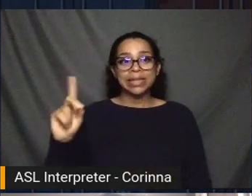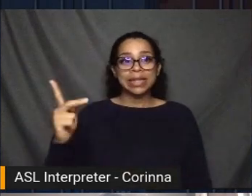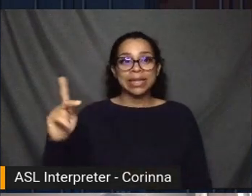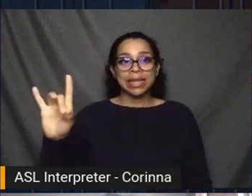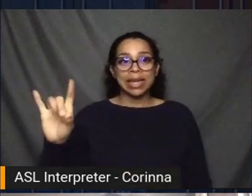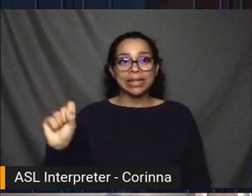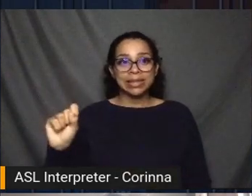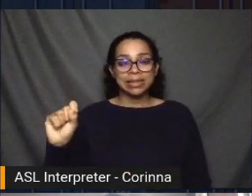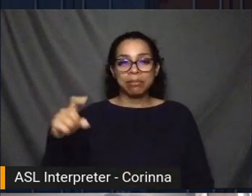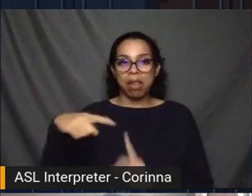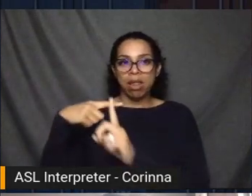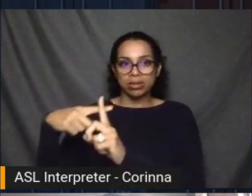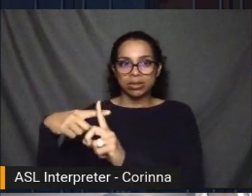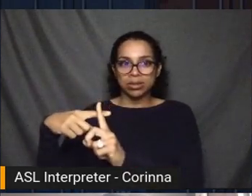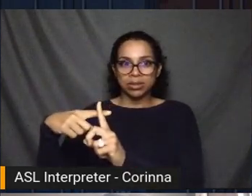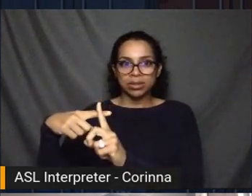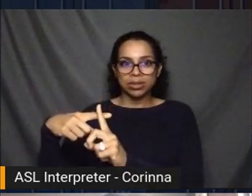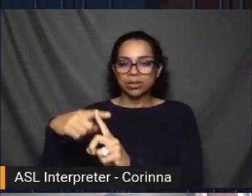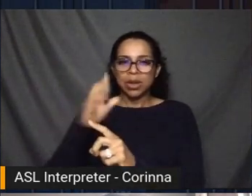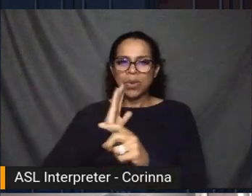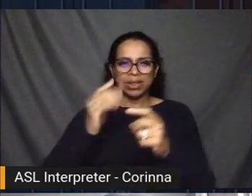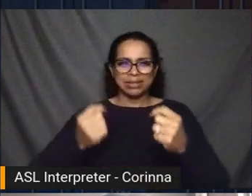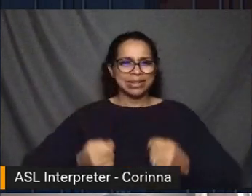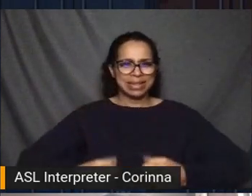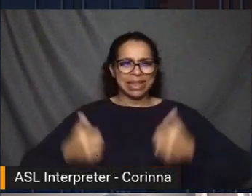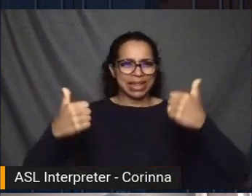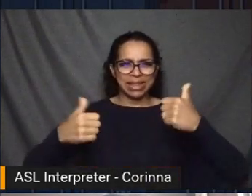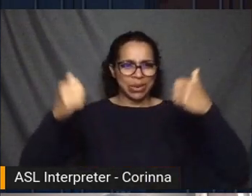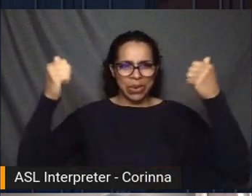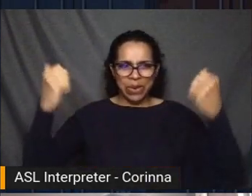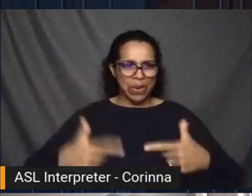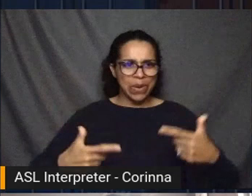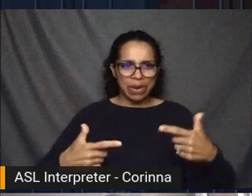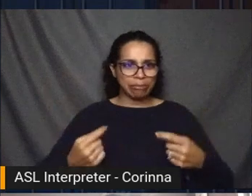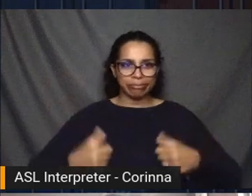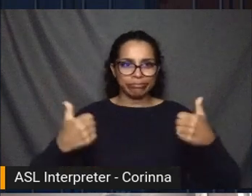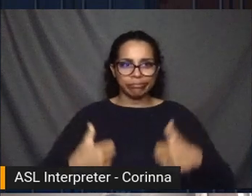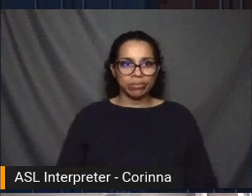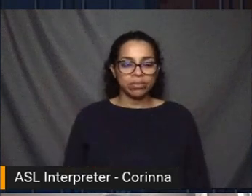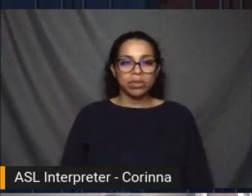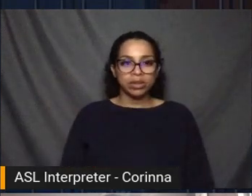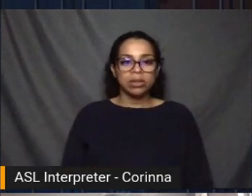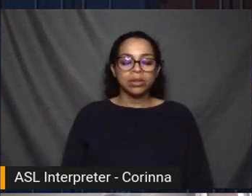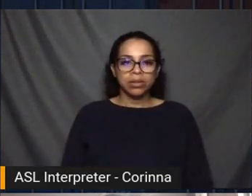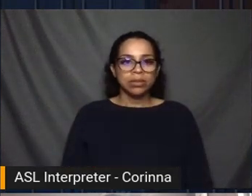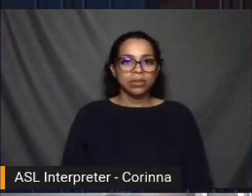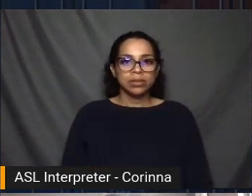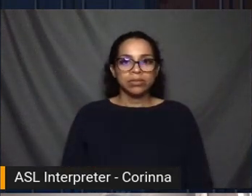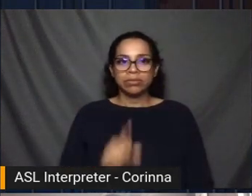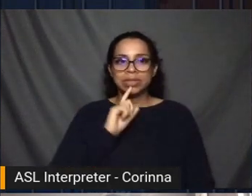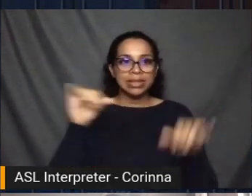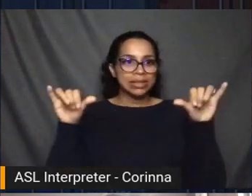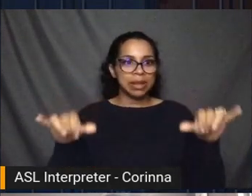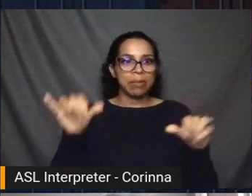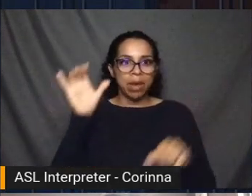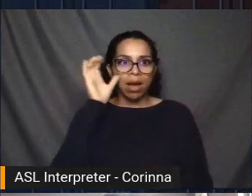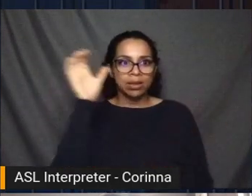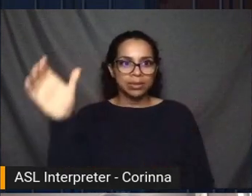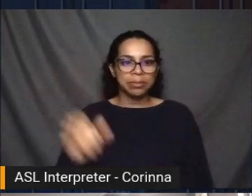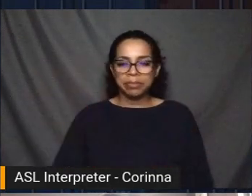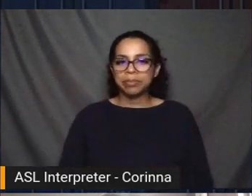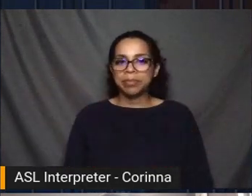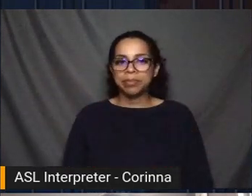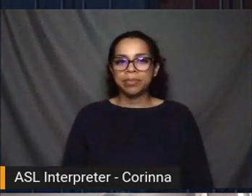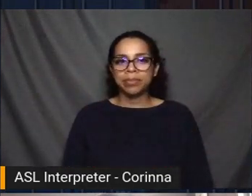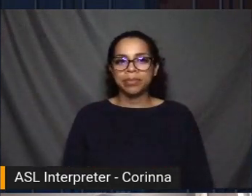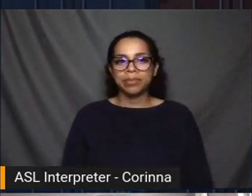just go ahead and delete all of this and show you how to do the same thing with cdk8s+. So what